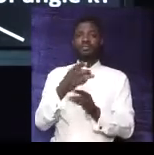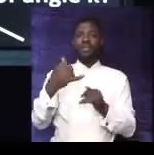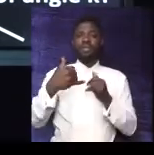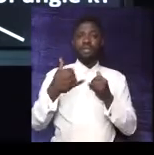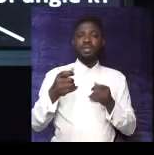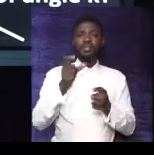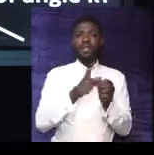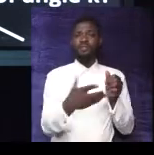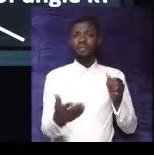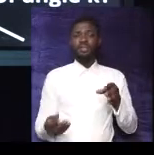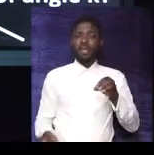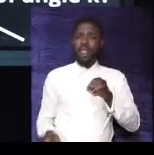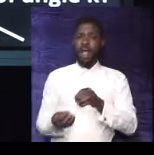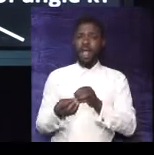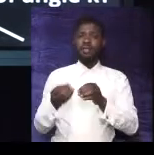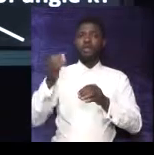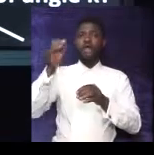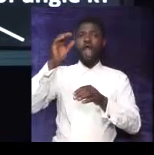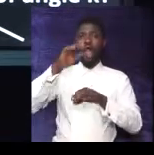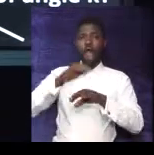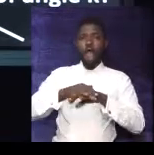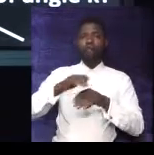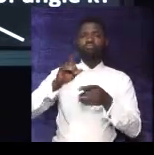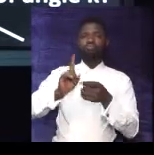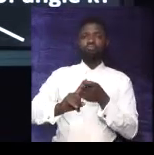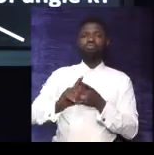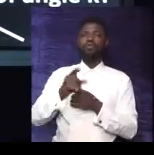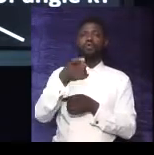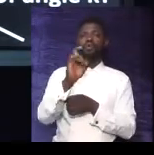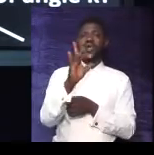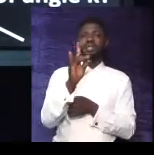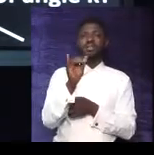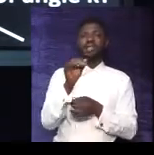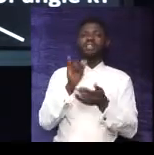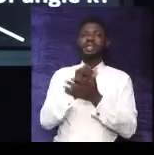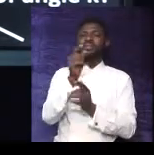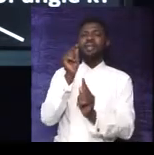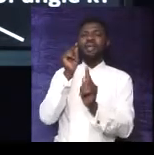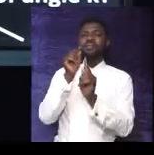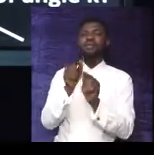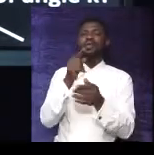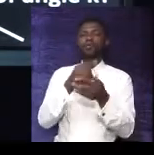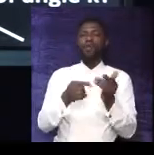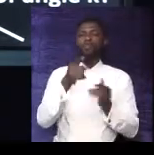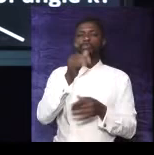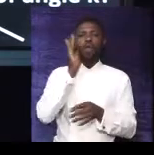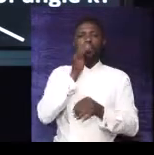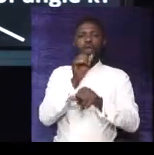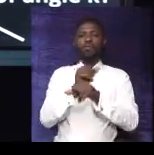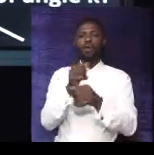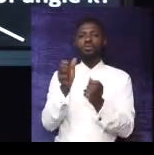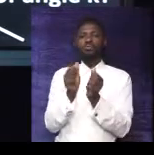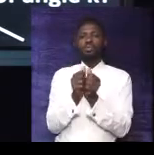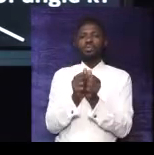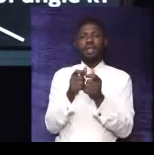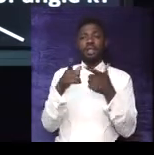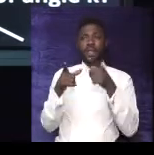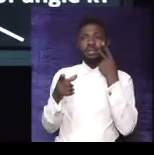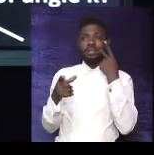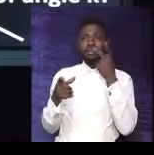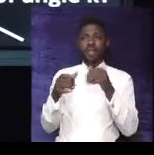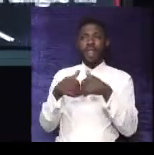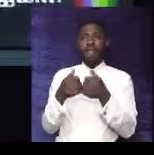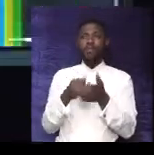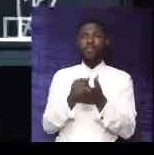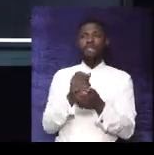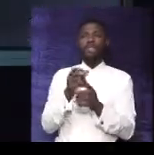line, everything must add up to what? They must add up to 180. And that's exactly what you're going to work with. So let's see how this